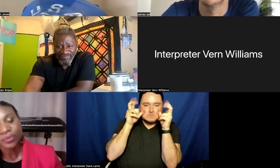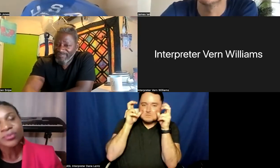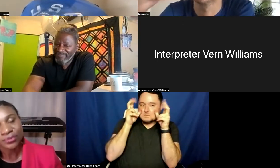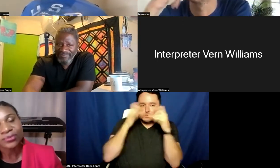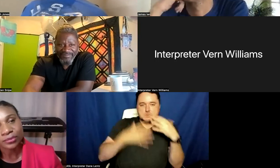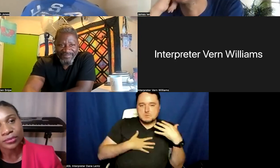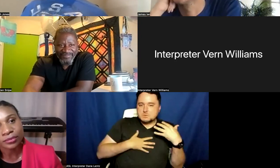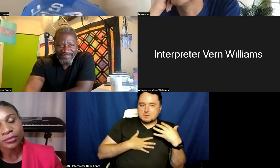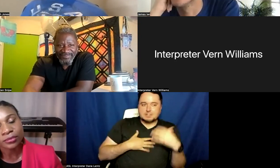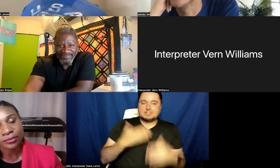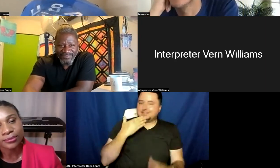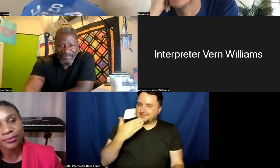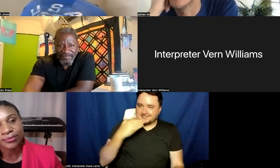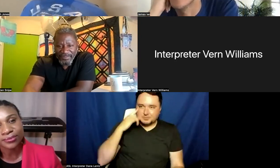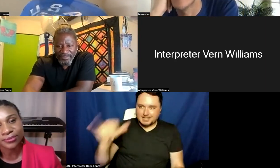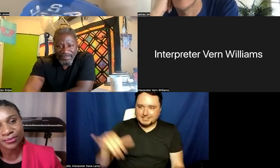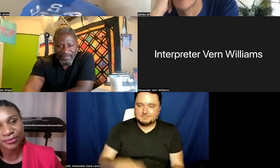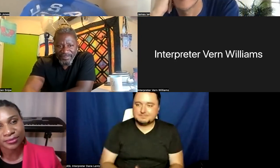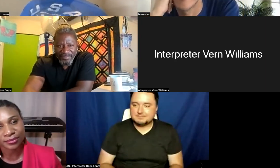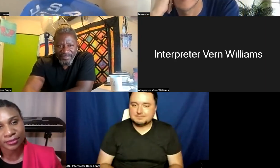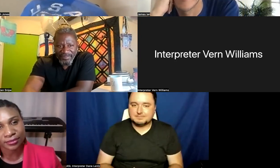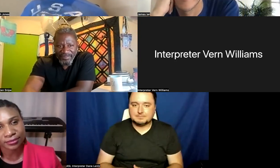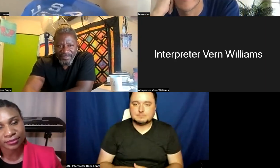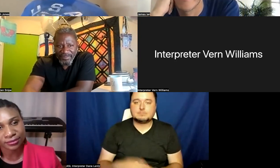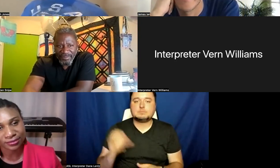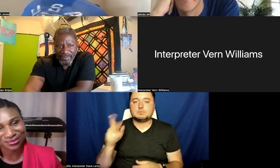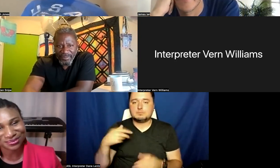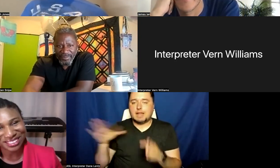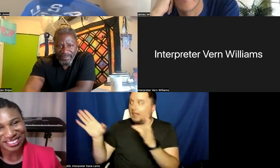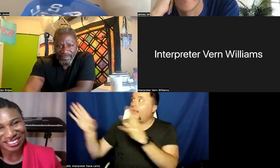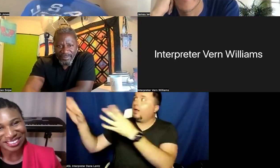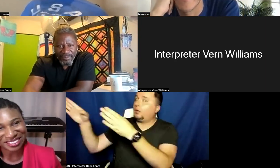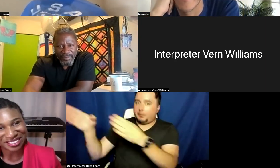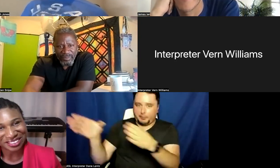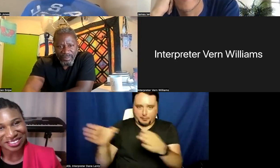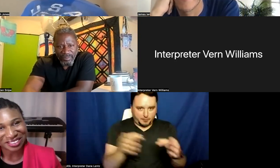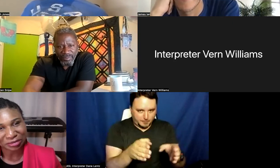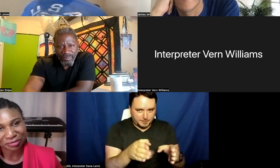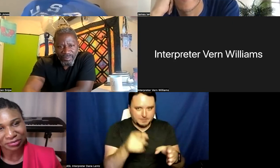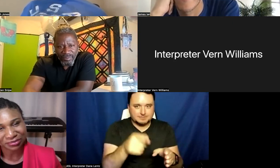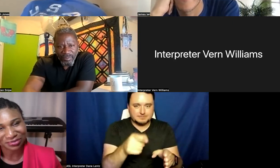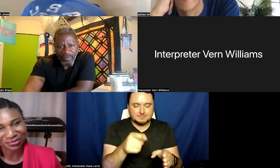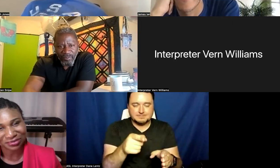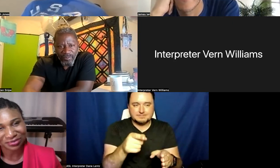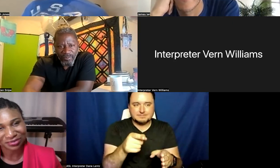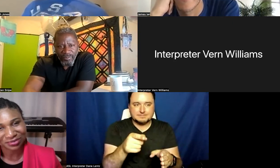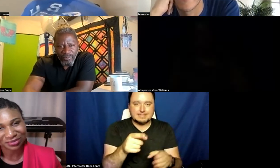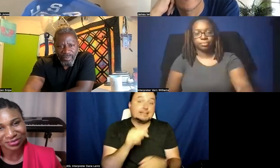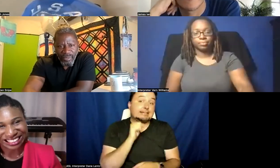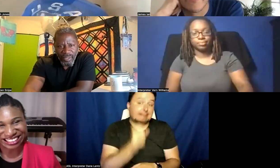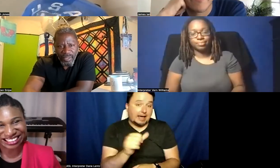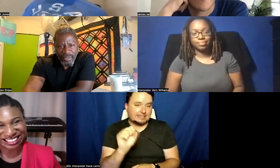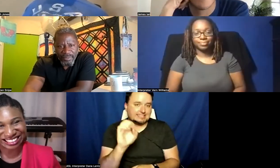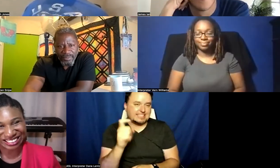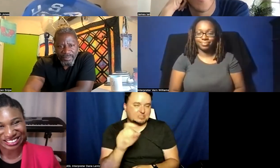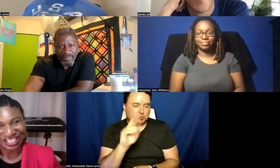No, thank you for that. All right, I will steer us back into the not sexual questions. That was